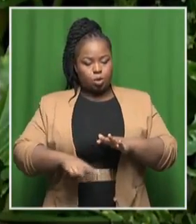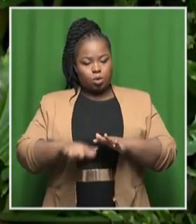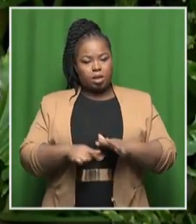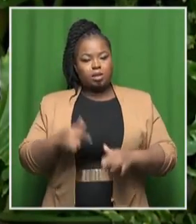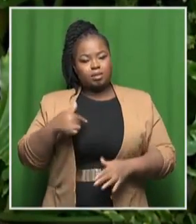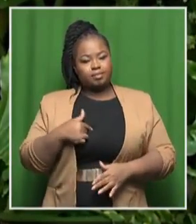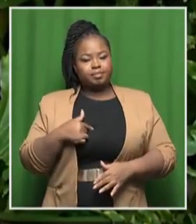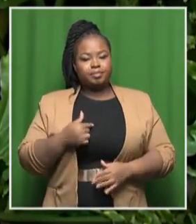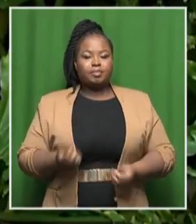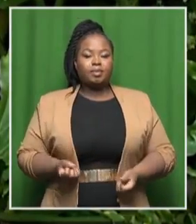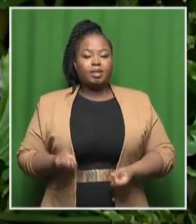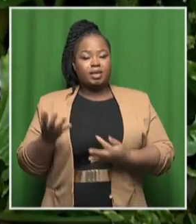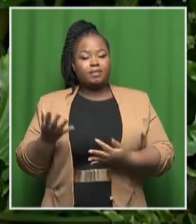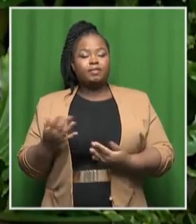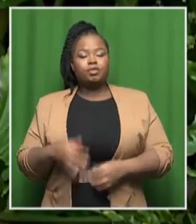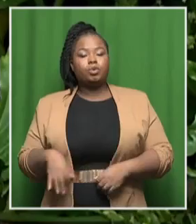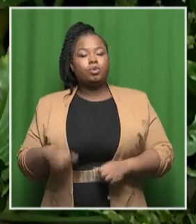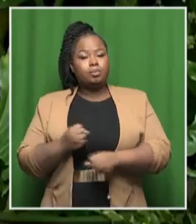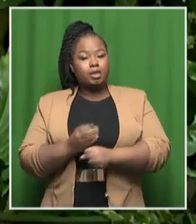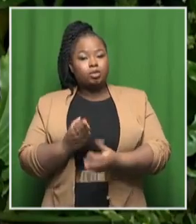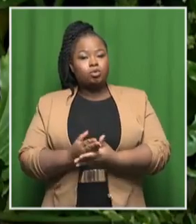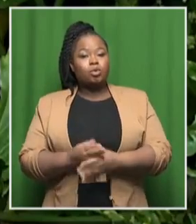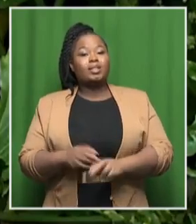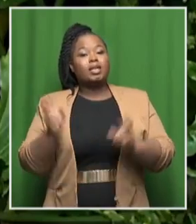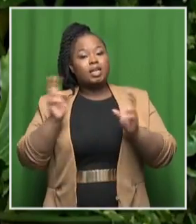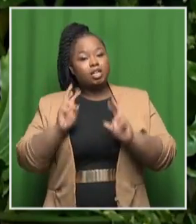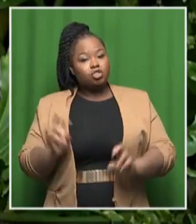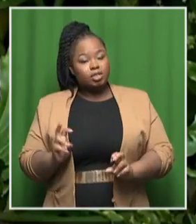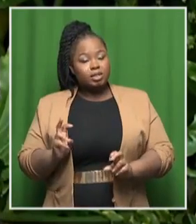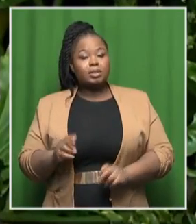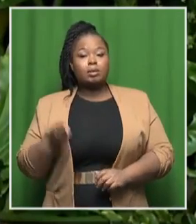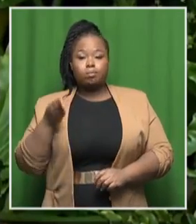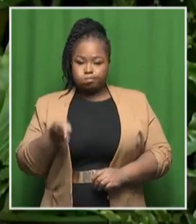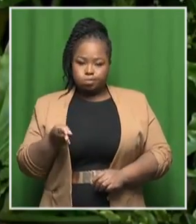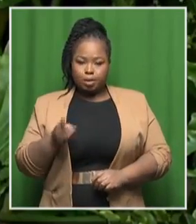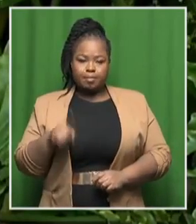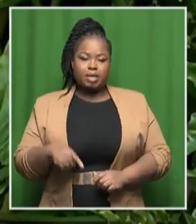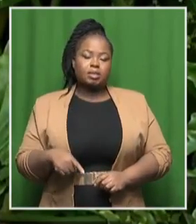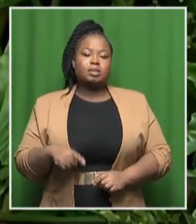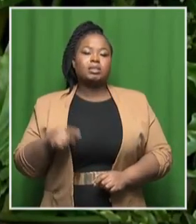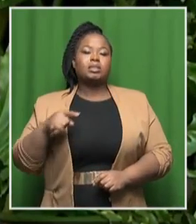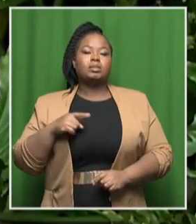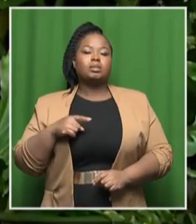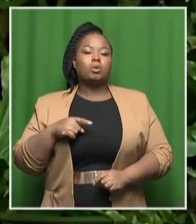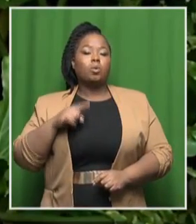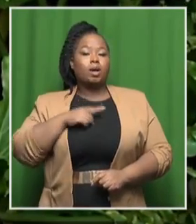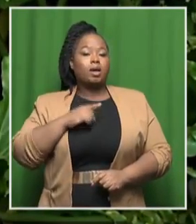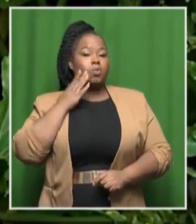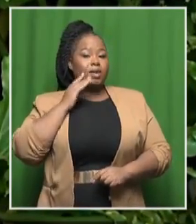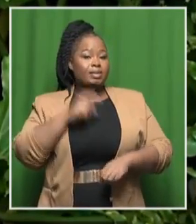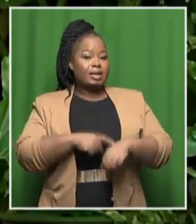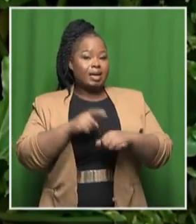dedicated electrical supplies to critical installations, and that was exempted from load shedding. And we're getting